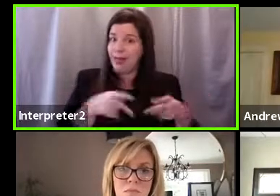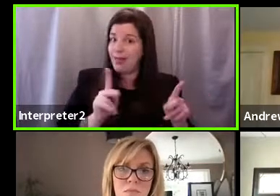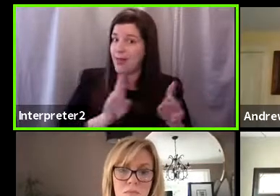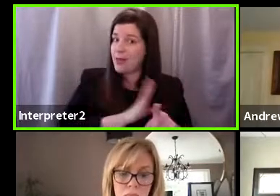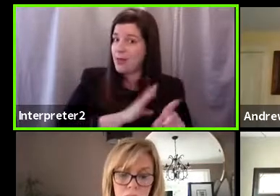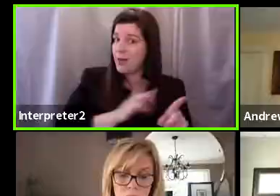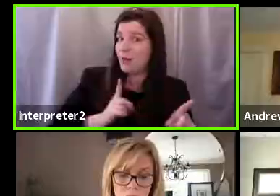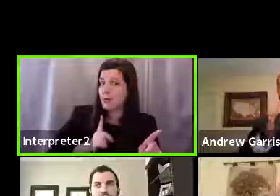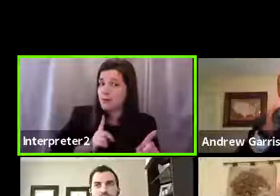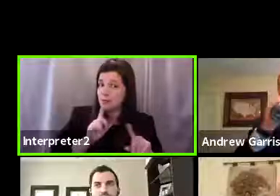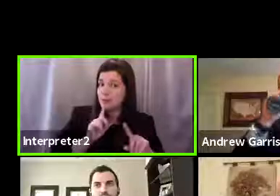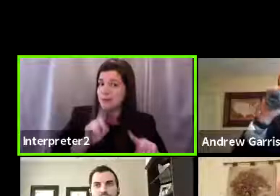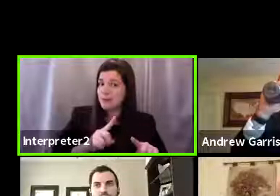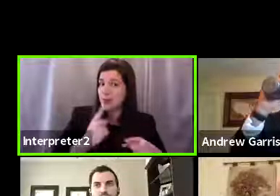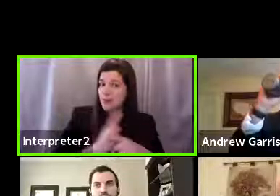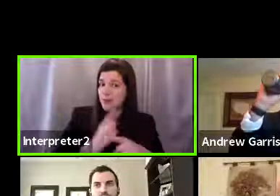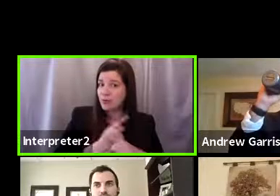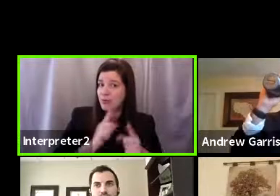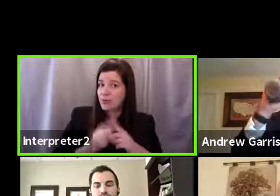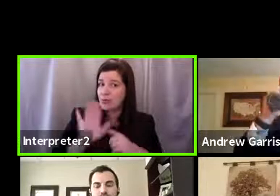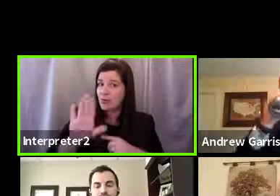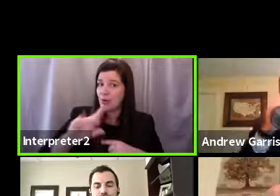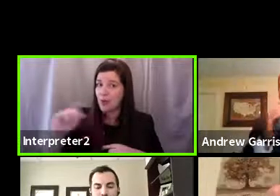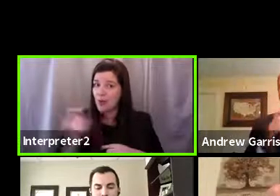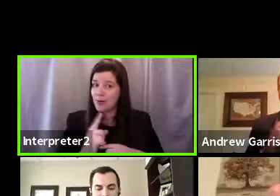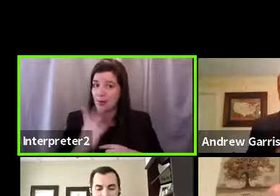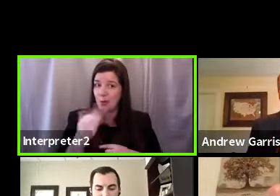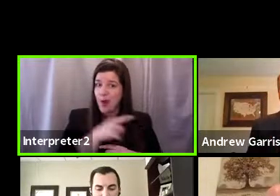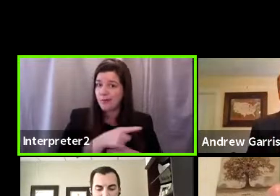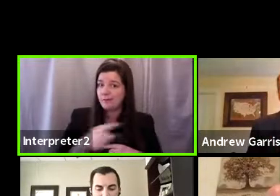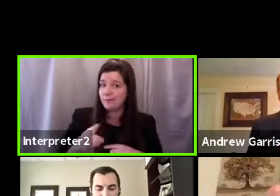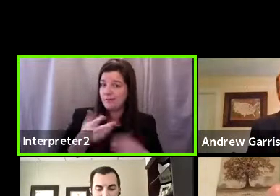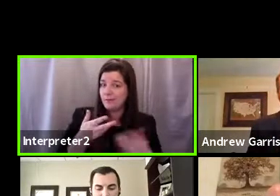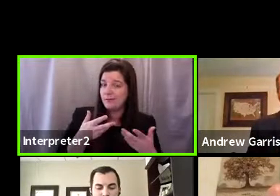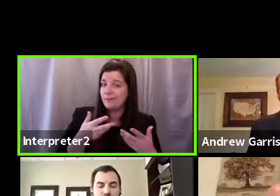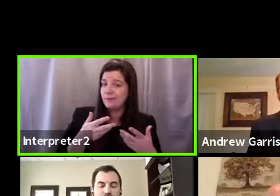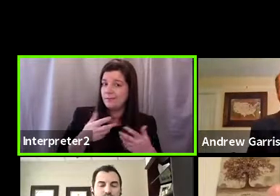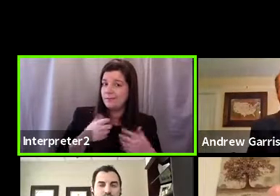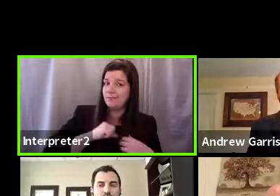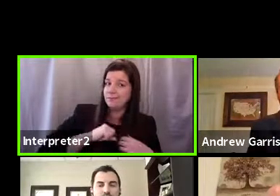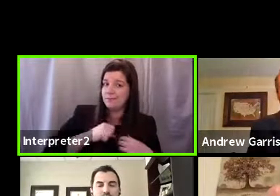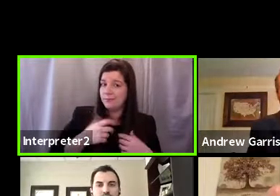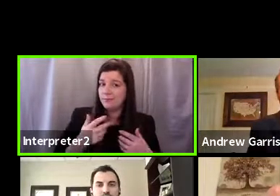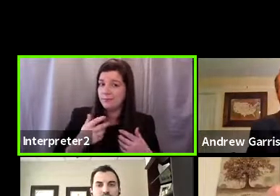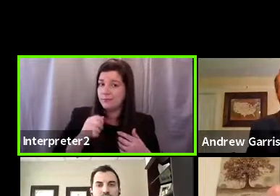to adequately respond to your question for why the boards aren't using this technology.